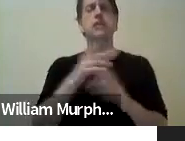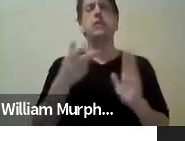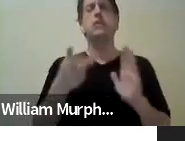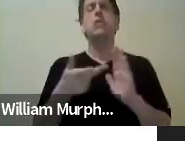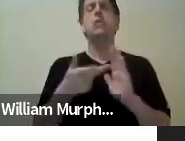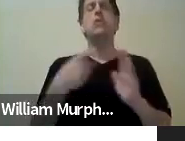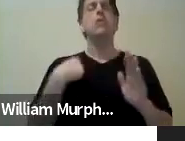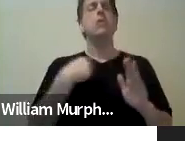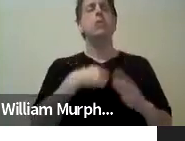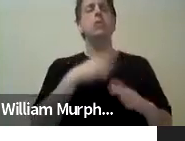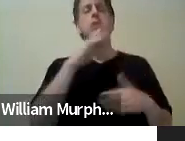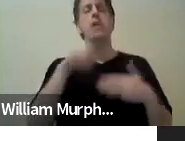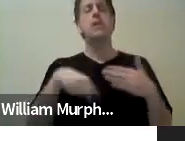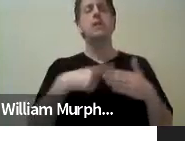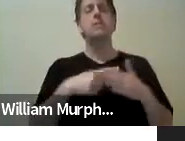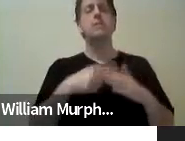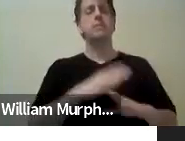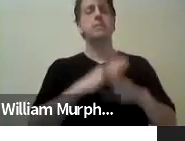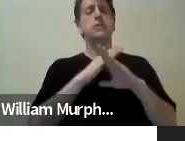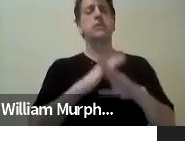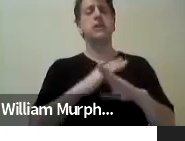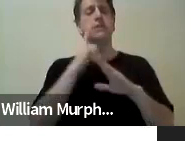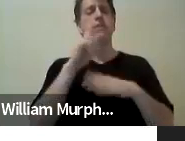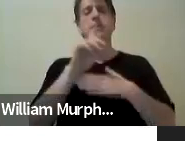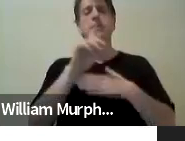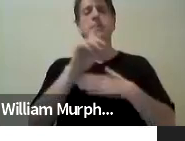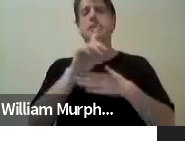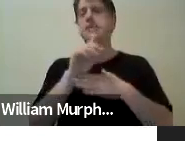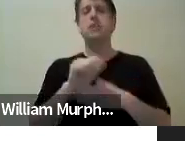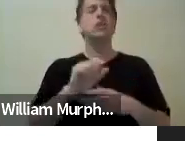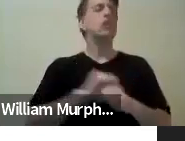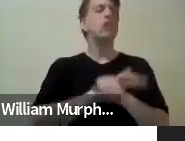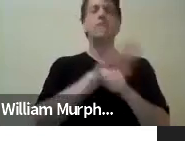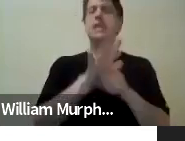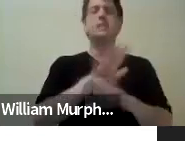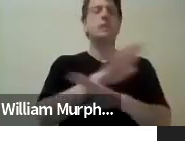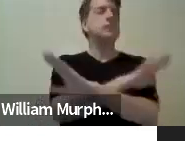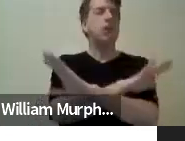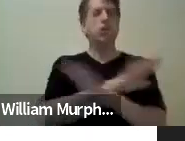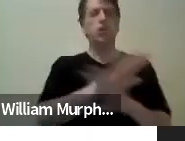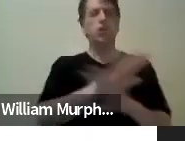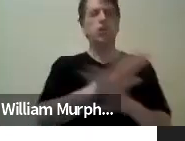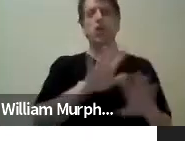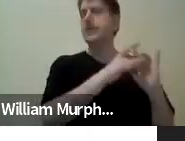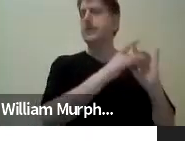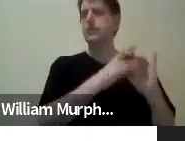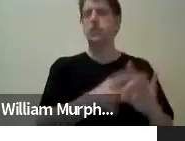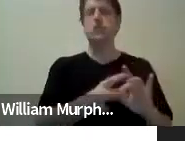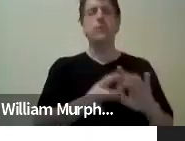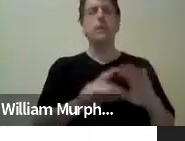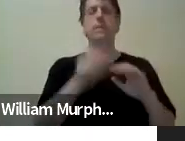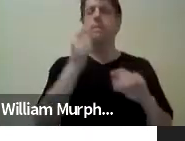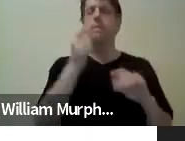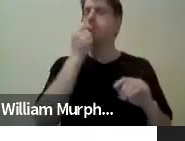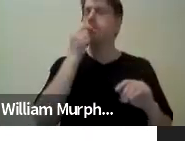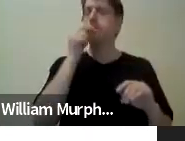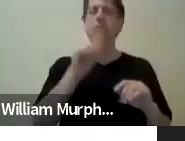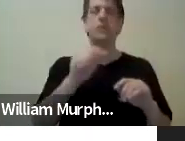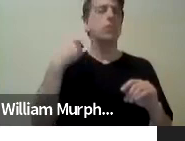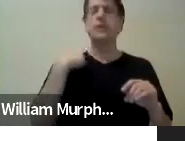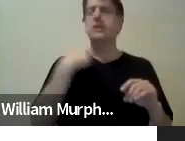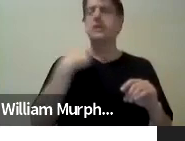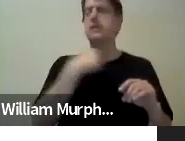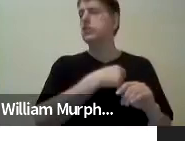within disability, COVID-19 is not in any way associated with people who are Chinese,